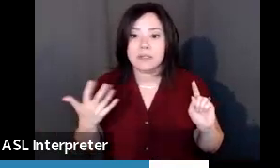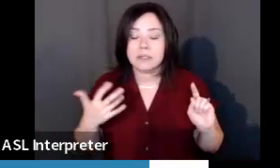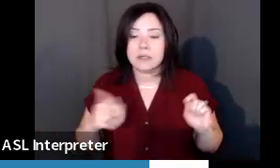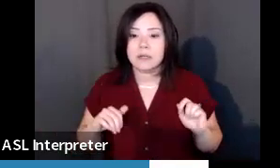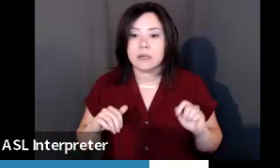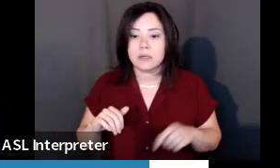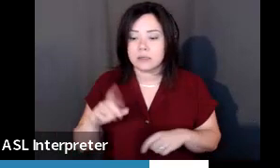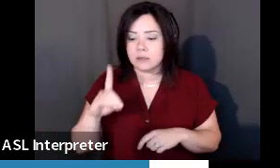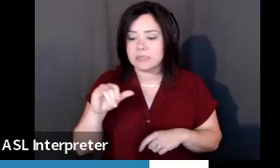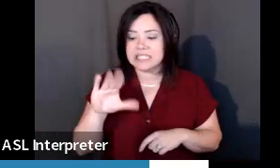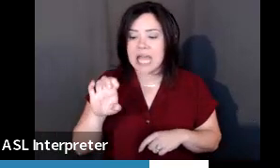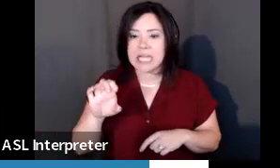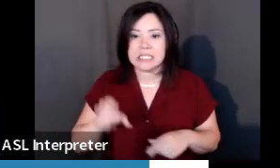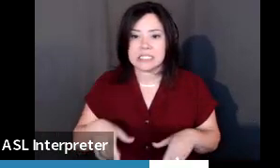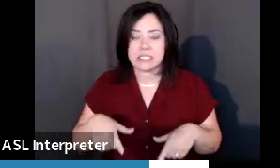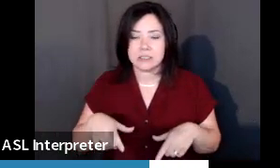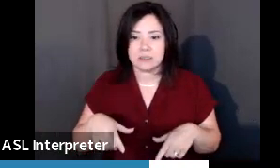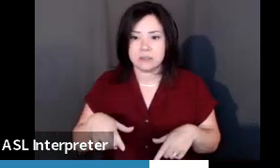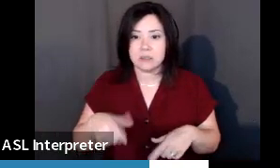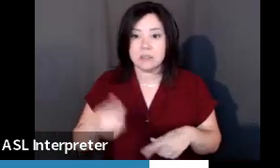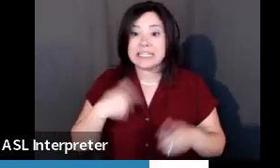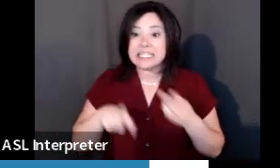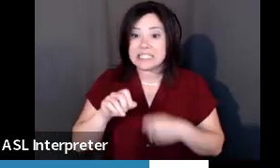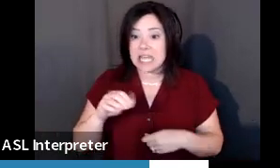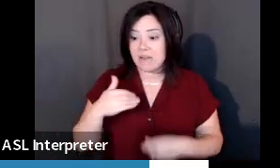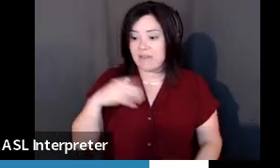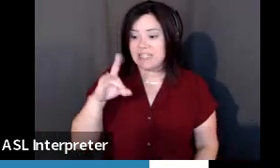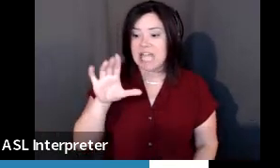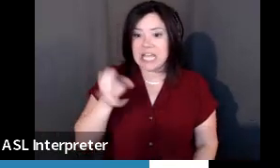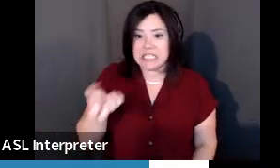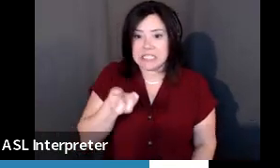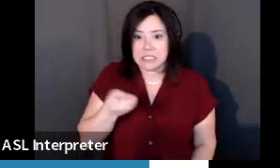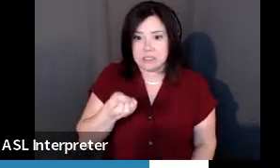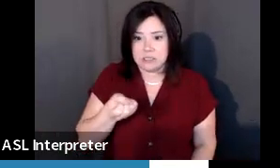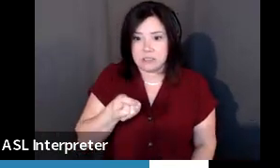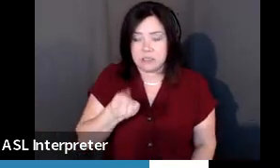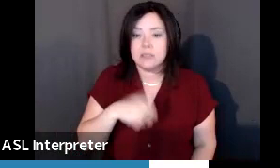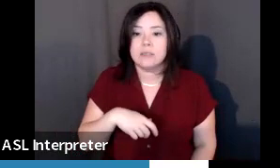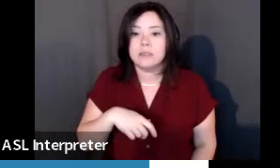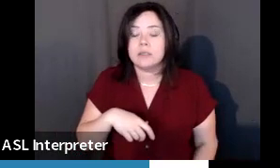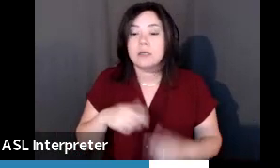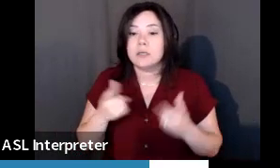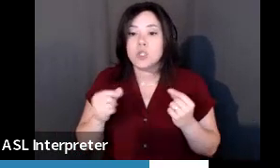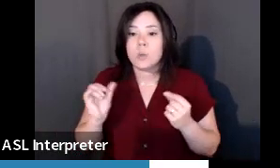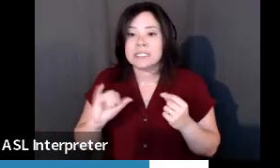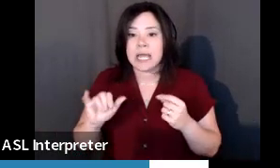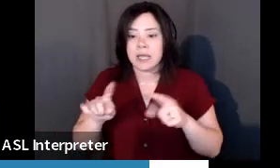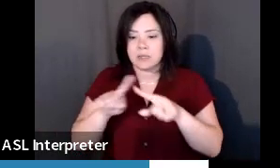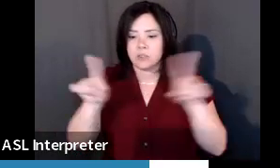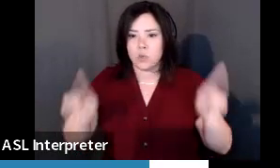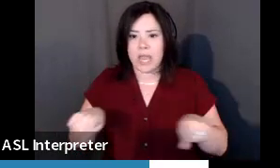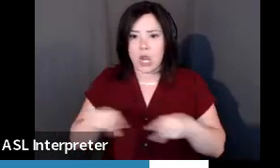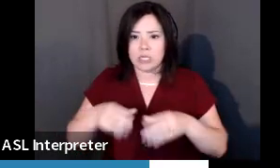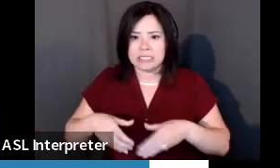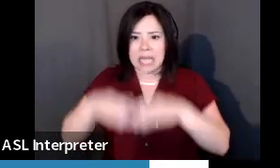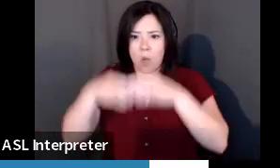dice tower. So instead of holding dice in your hands, it's literally like a square or rectangular tower